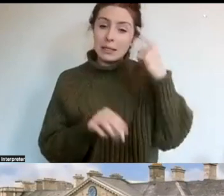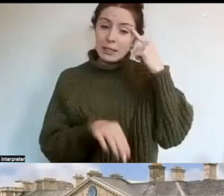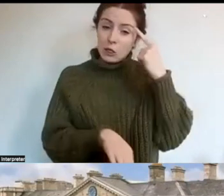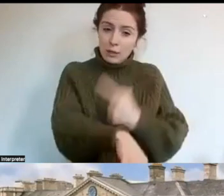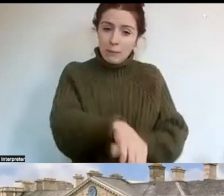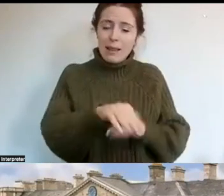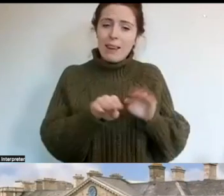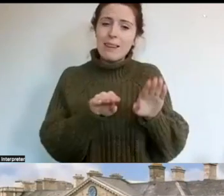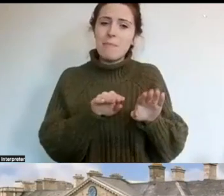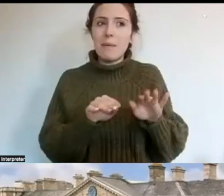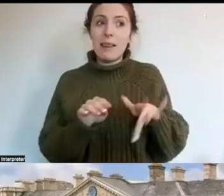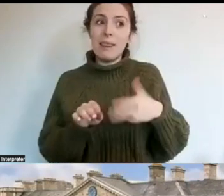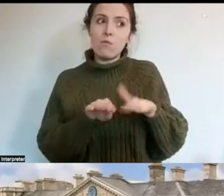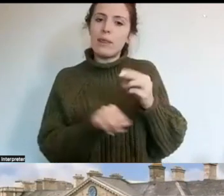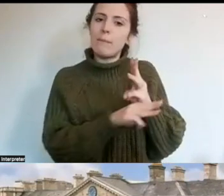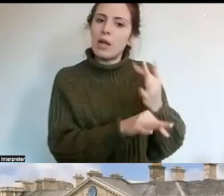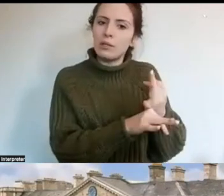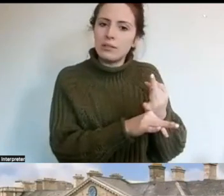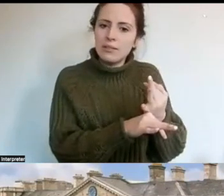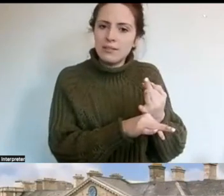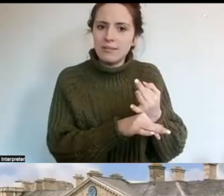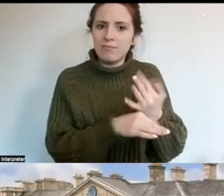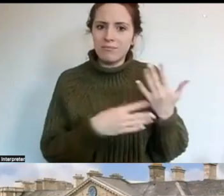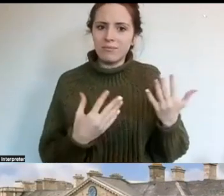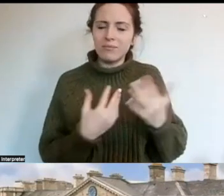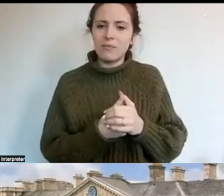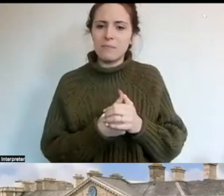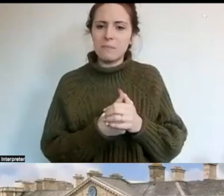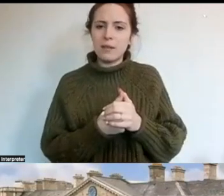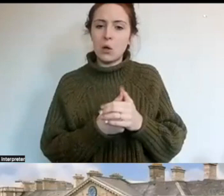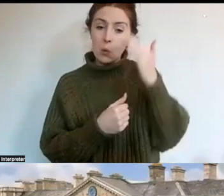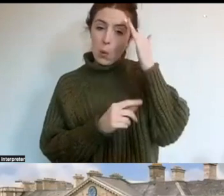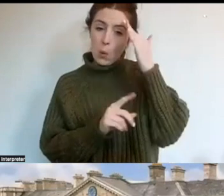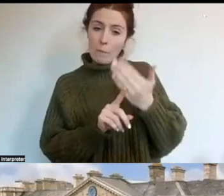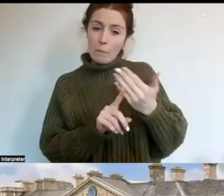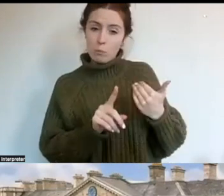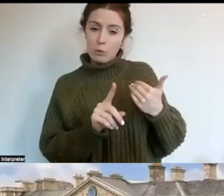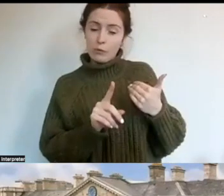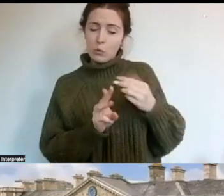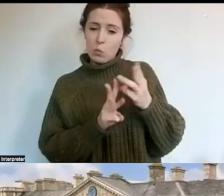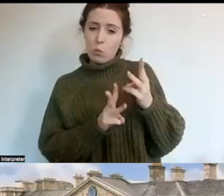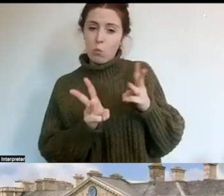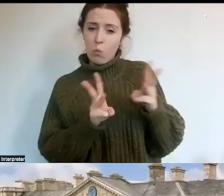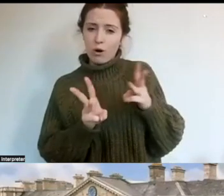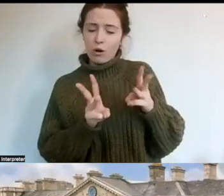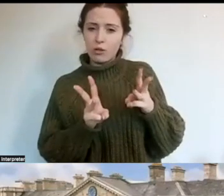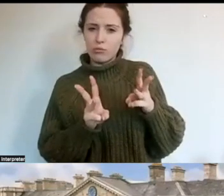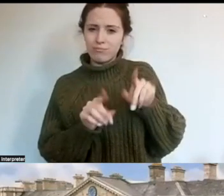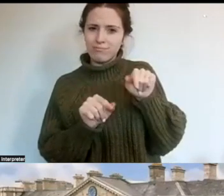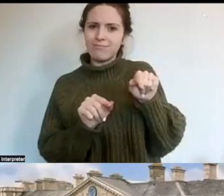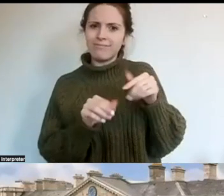you made very clearly, Fintan. And I know from the previous work the centre has done around this issue